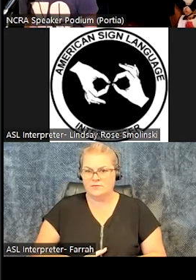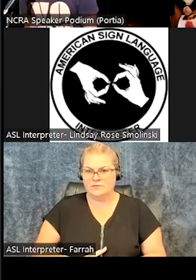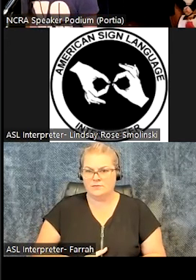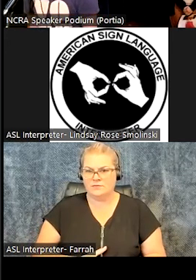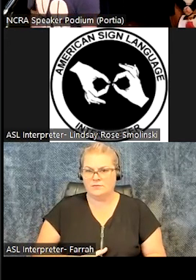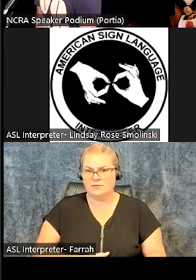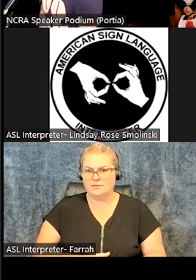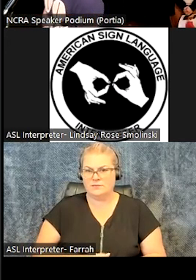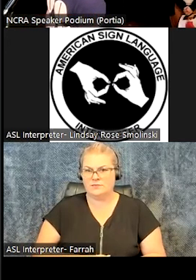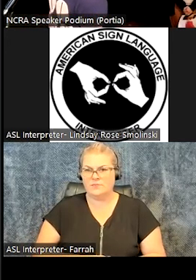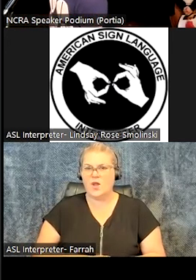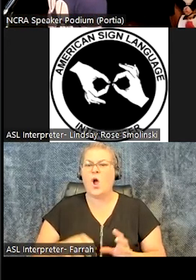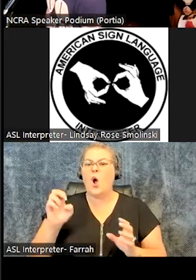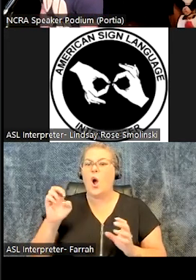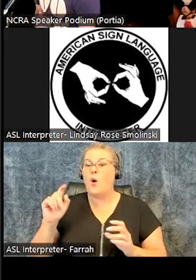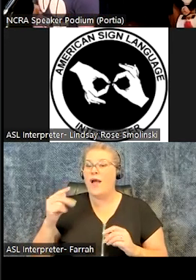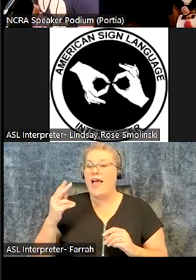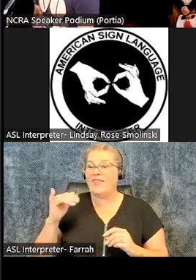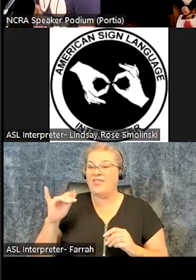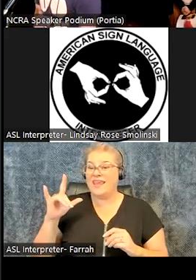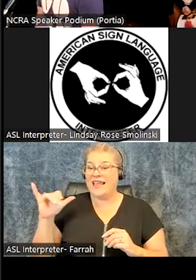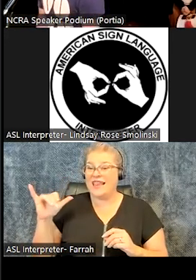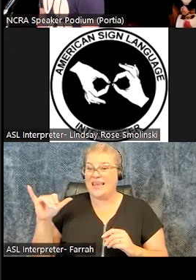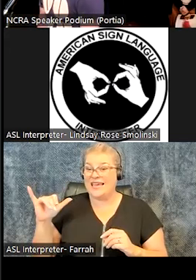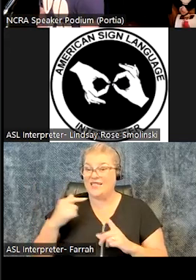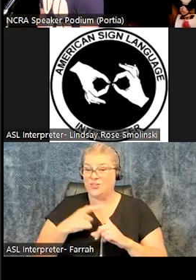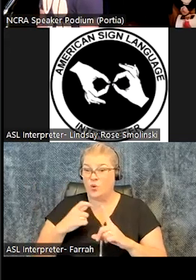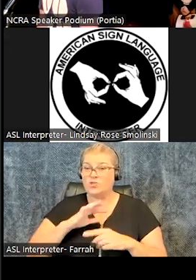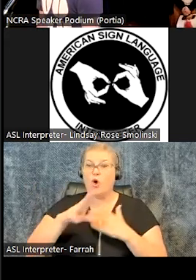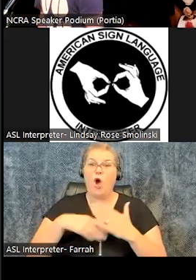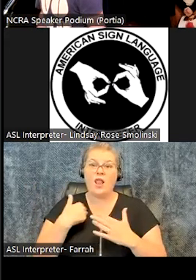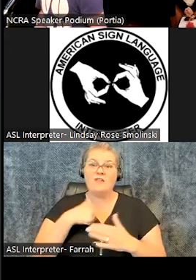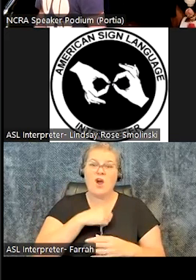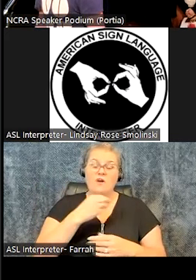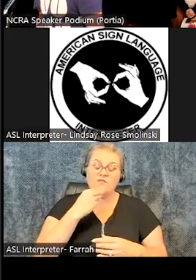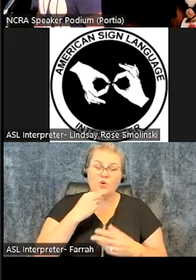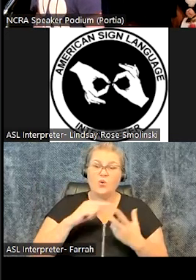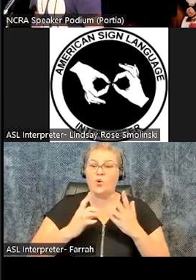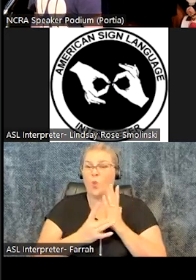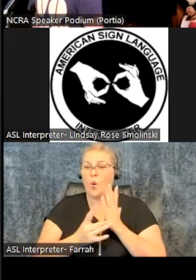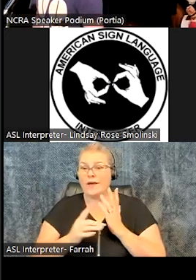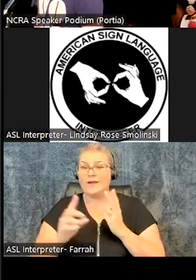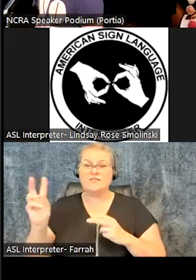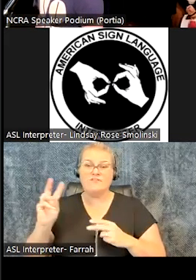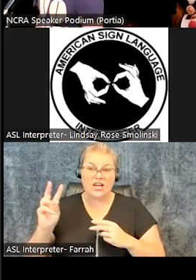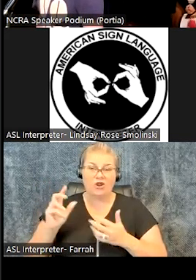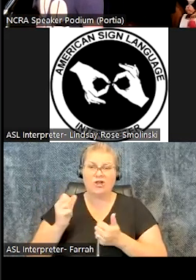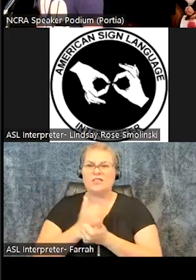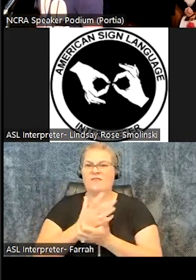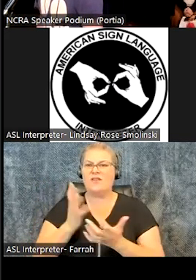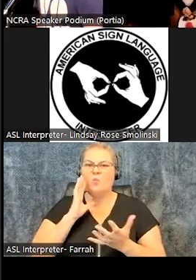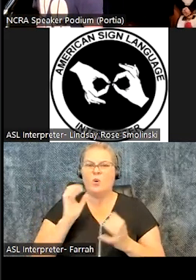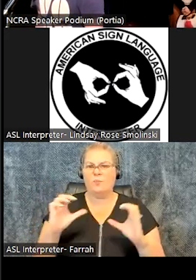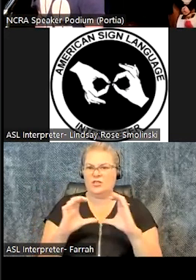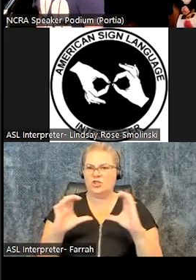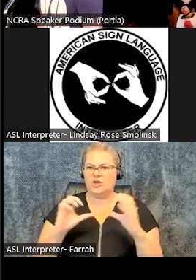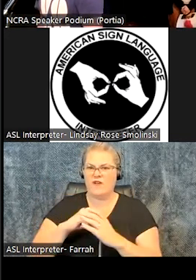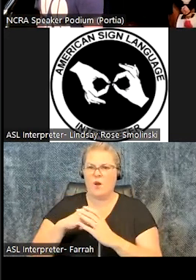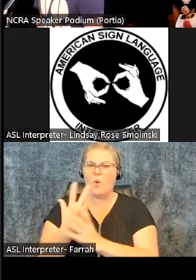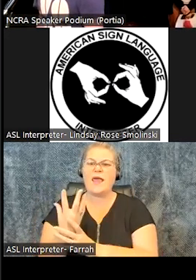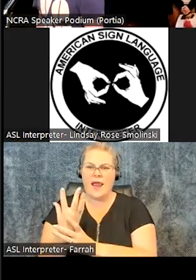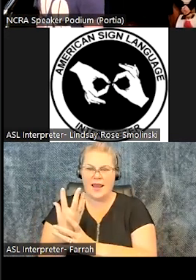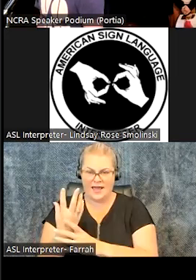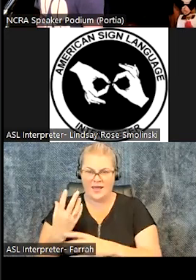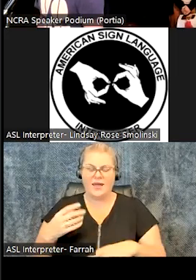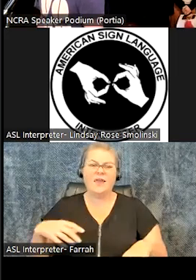Ethically sourced. So all of our food, oils, vinegars, anything that can be consumed is always going to be certified organic. The